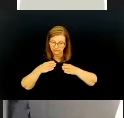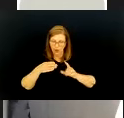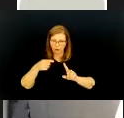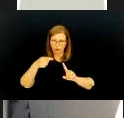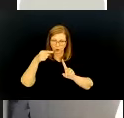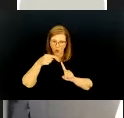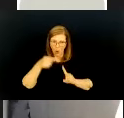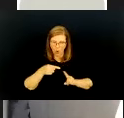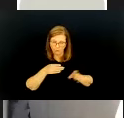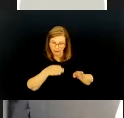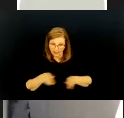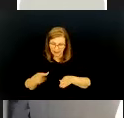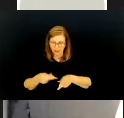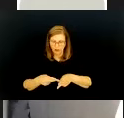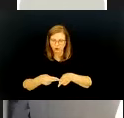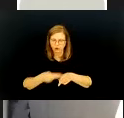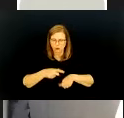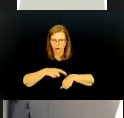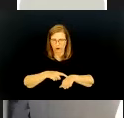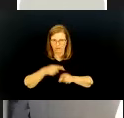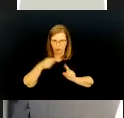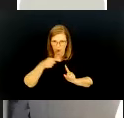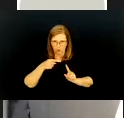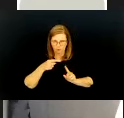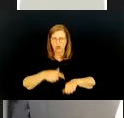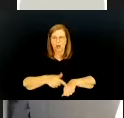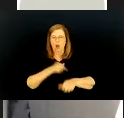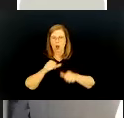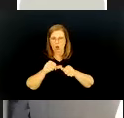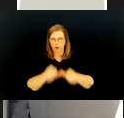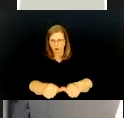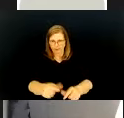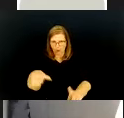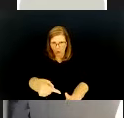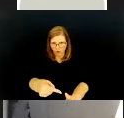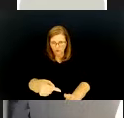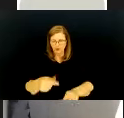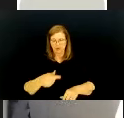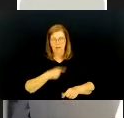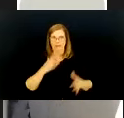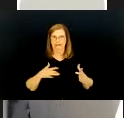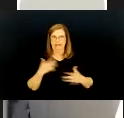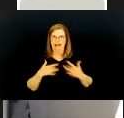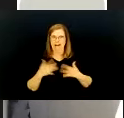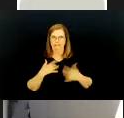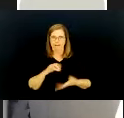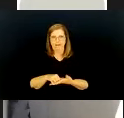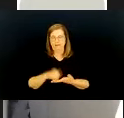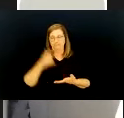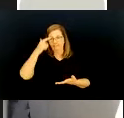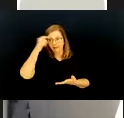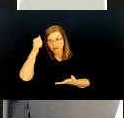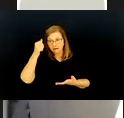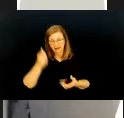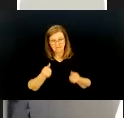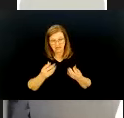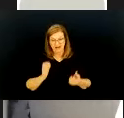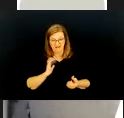and short-term goals and long-term goals, which I'm so excited about because, you know, many of